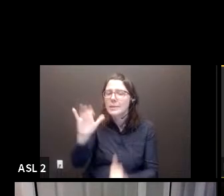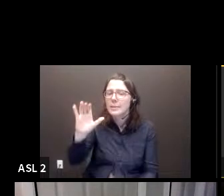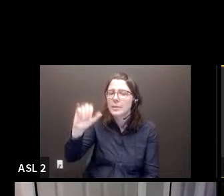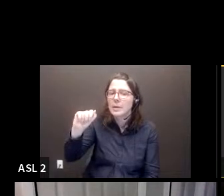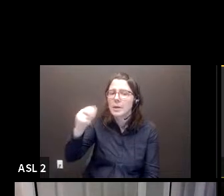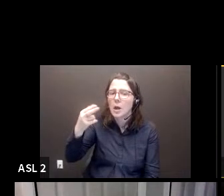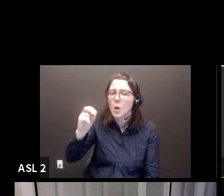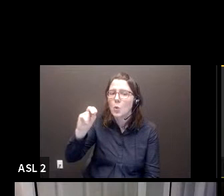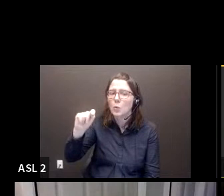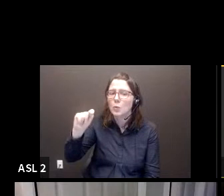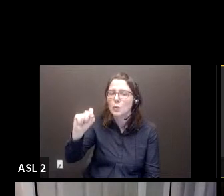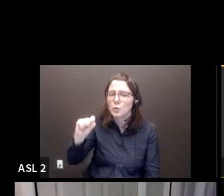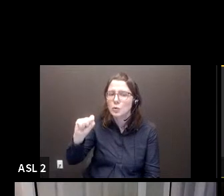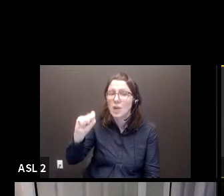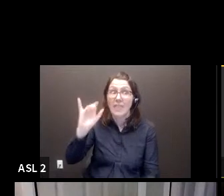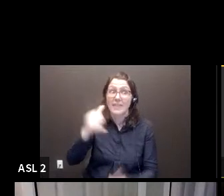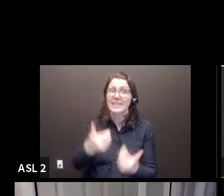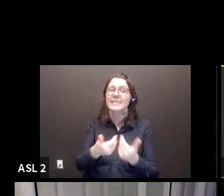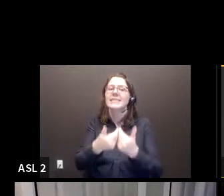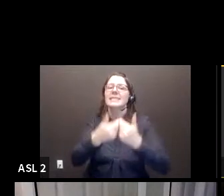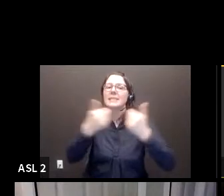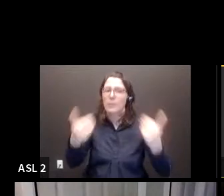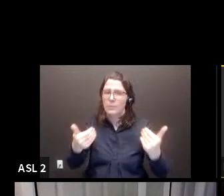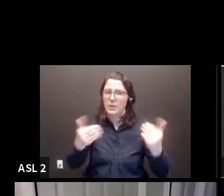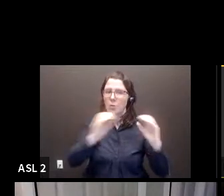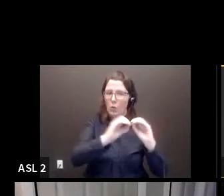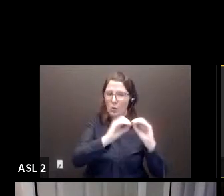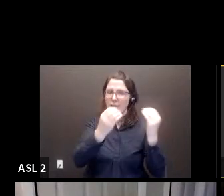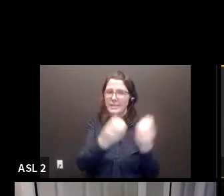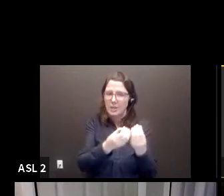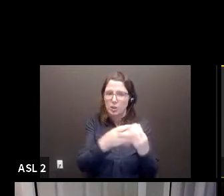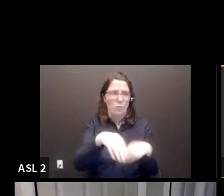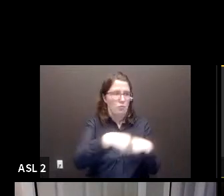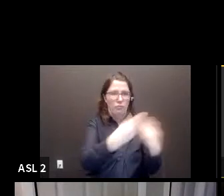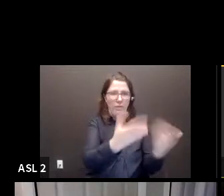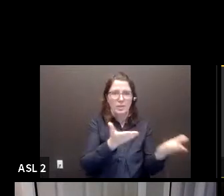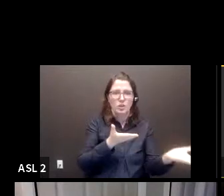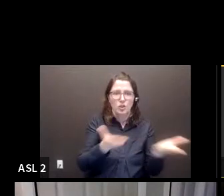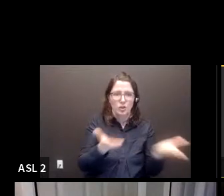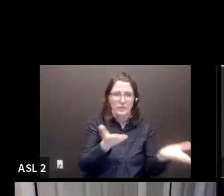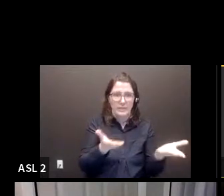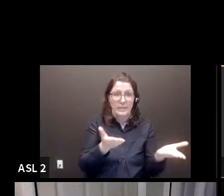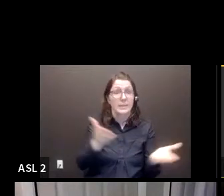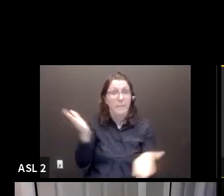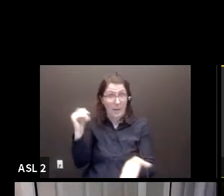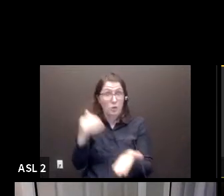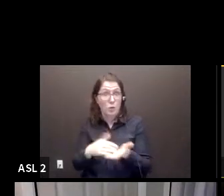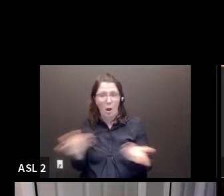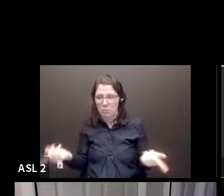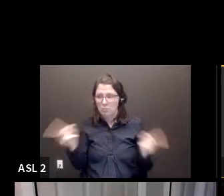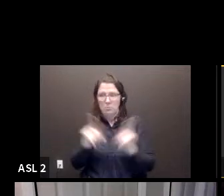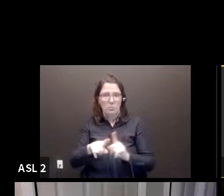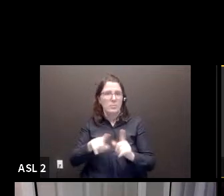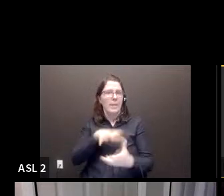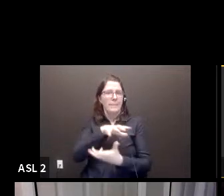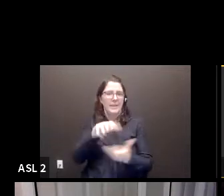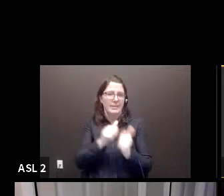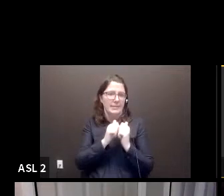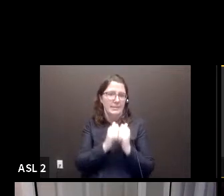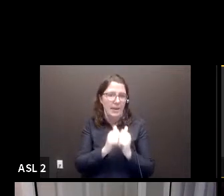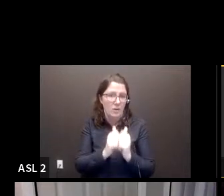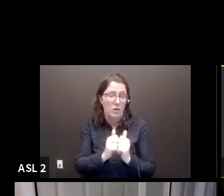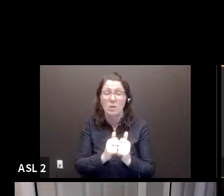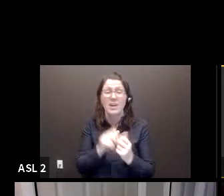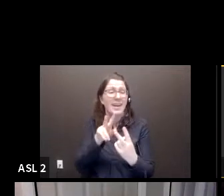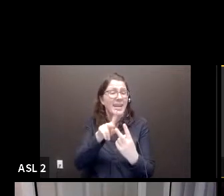entirely a separate organization delivering a portion of services but either way luke either way let's get going